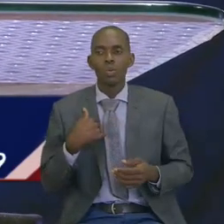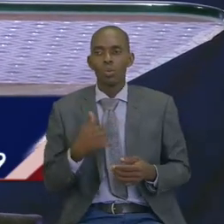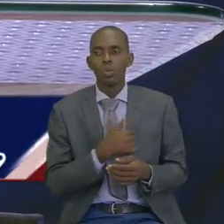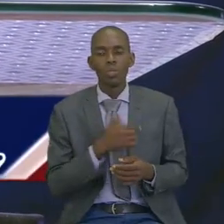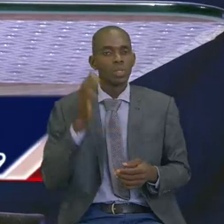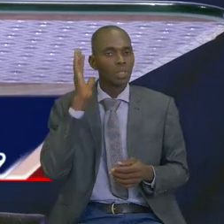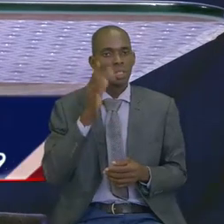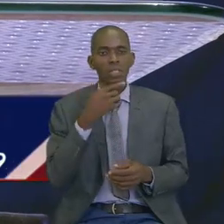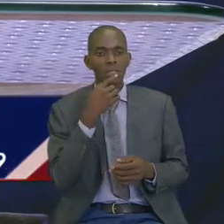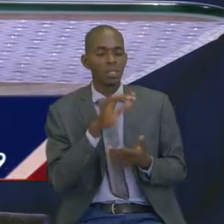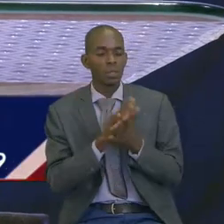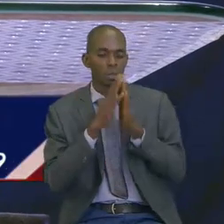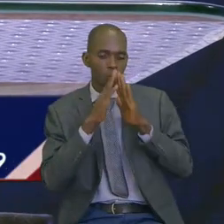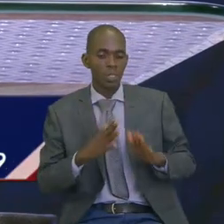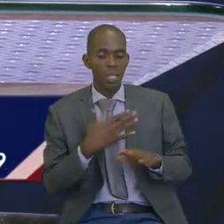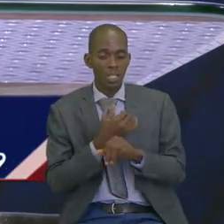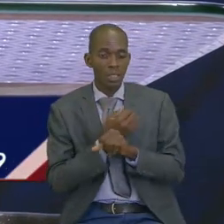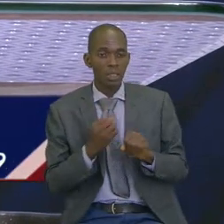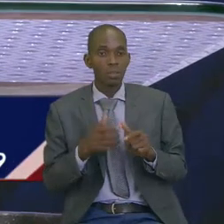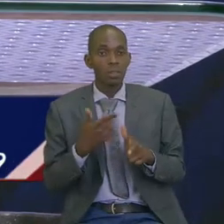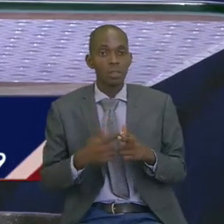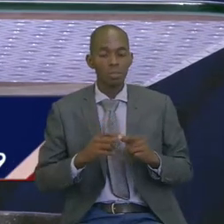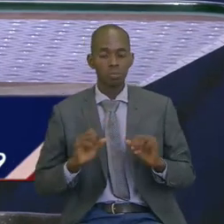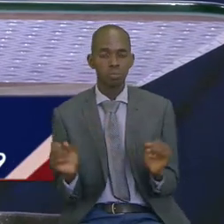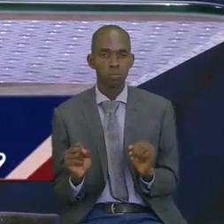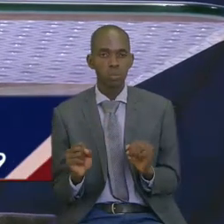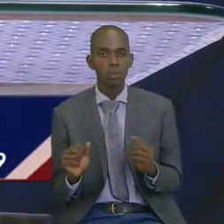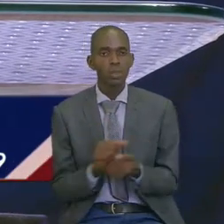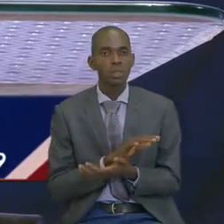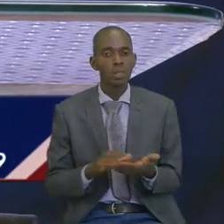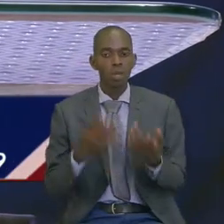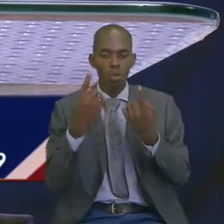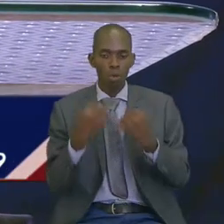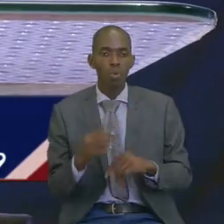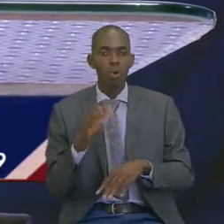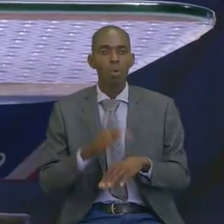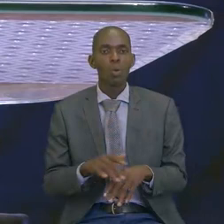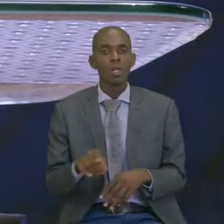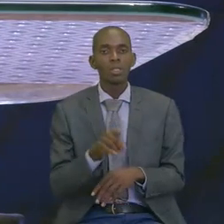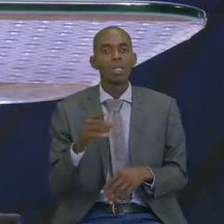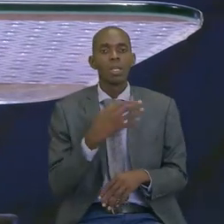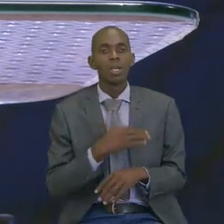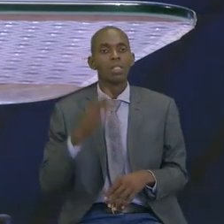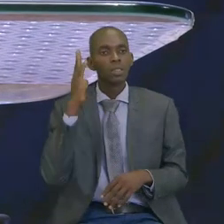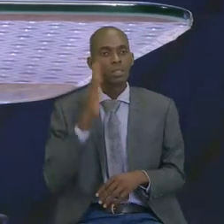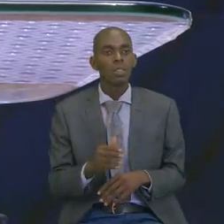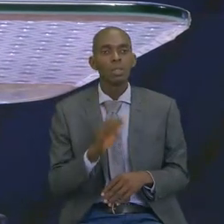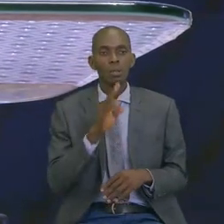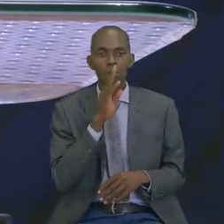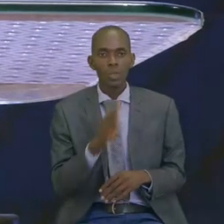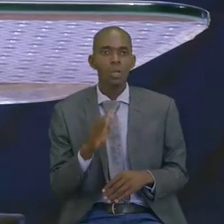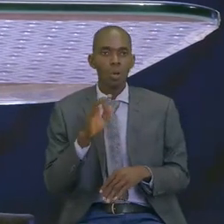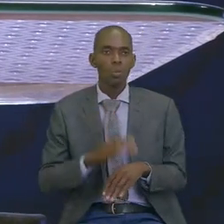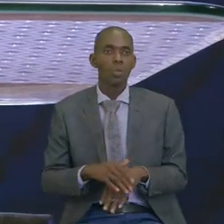and safety, then sudden destruction cometh upon them as travail upon